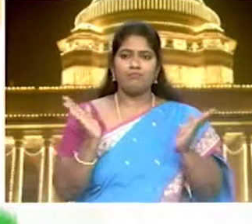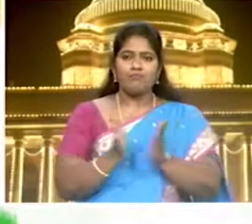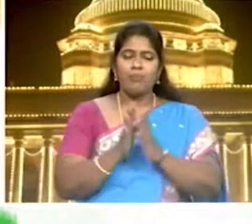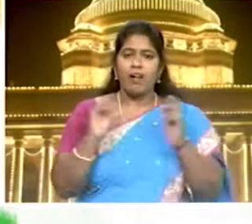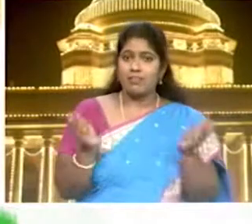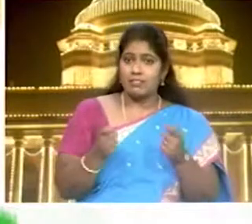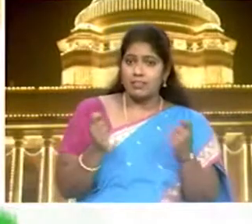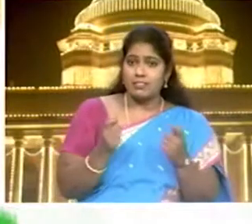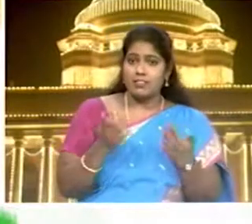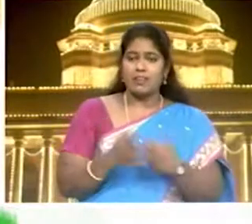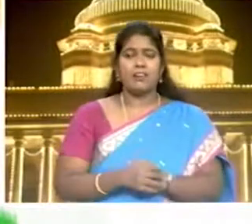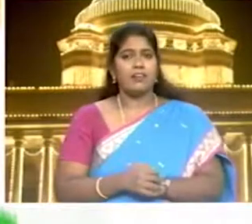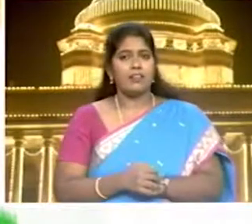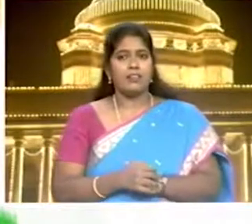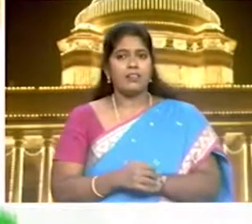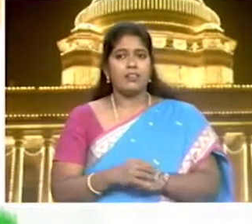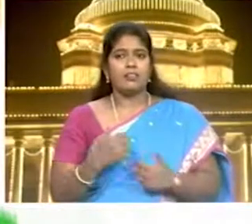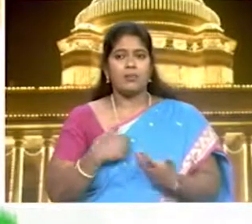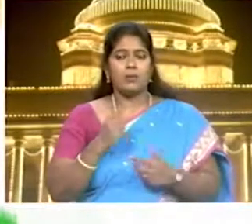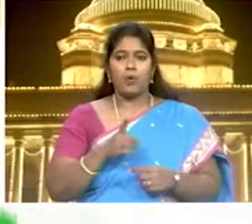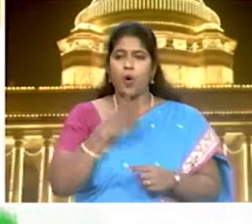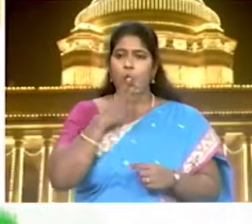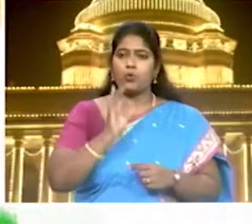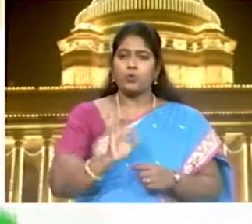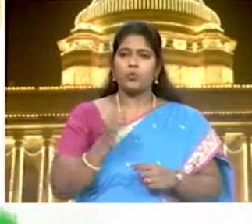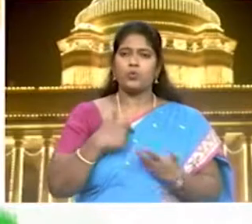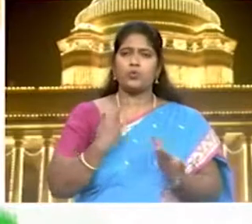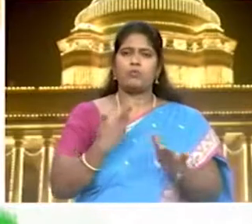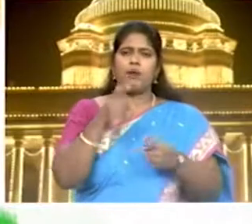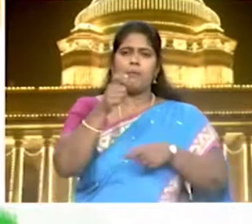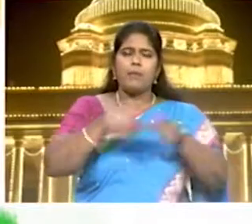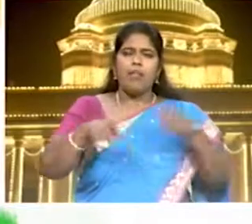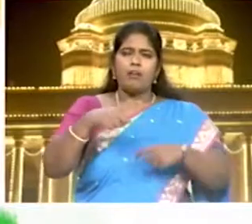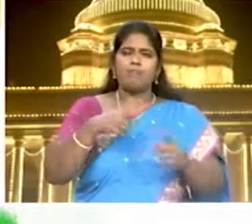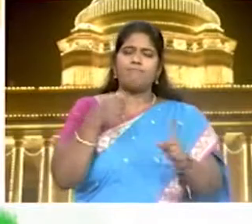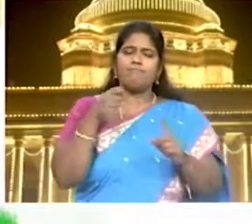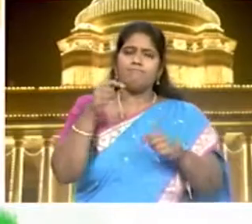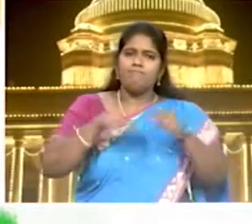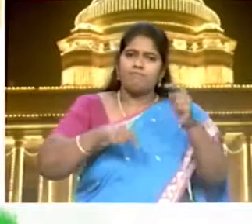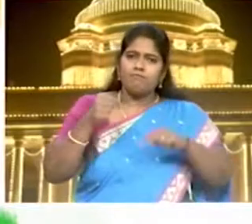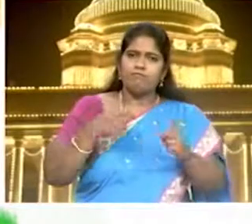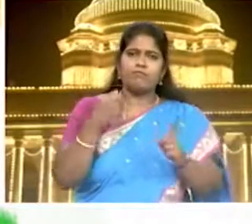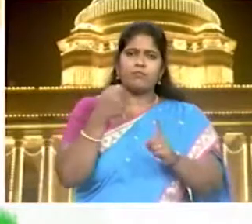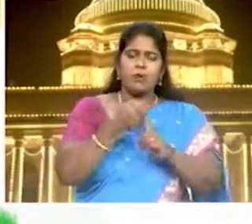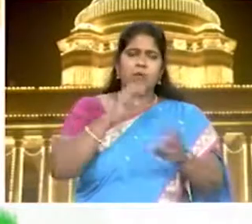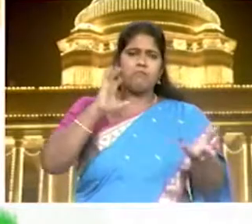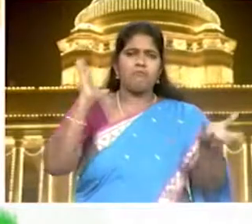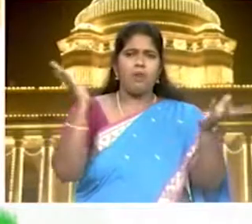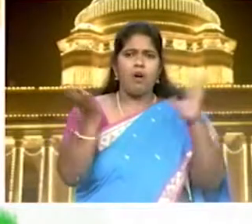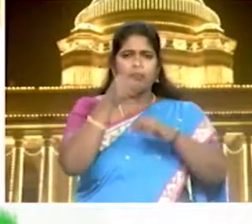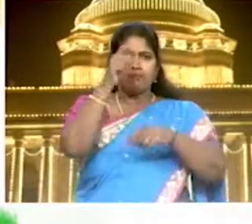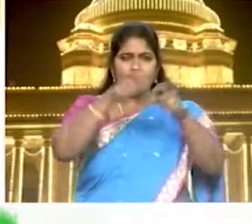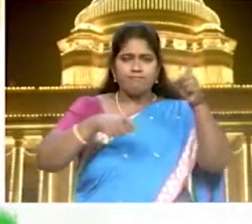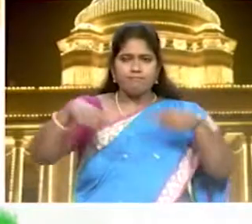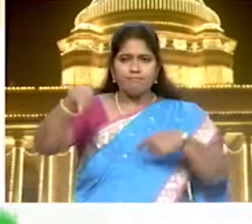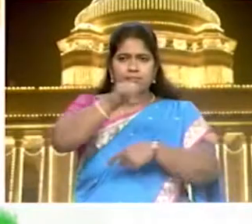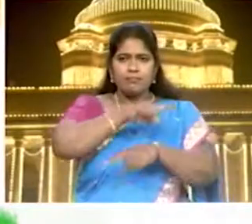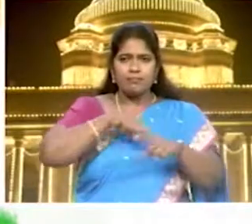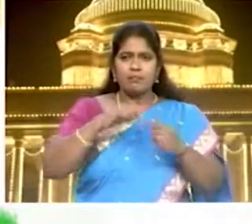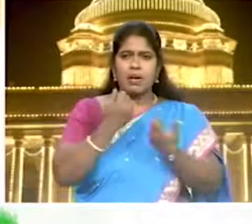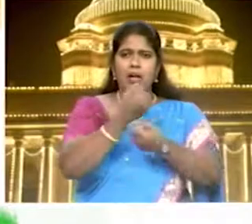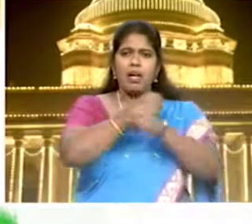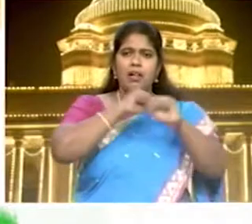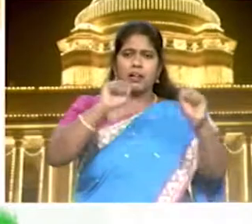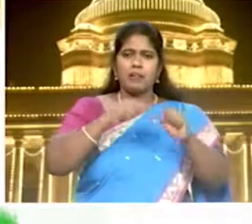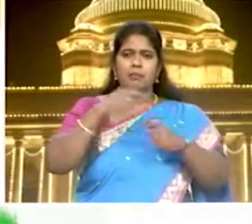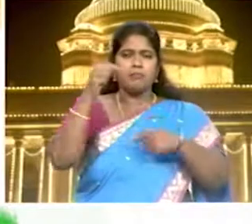of us, but also for every advocate of democracy around the world. When India won independence, there were